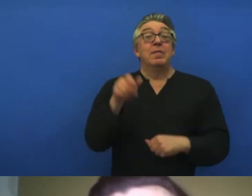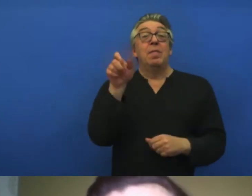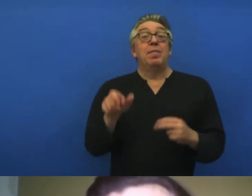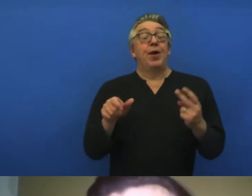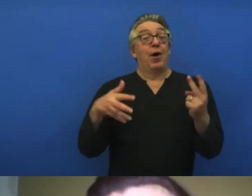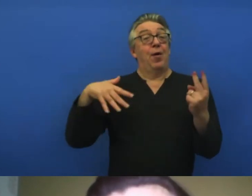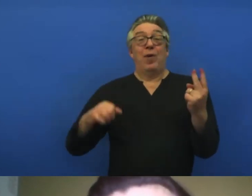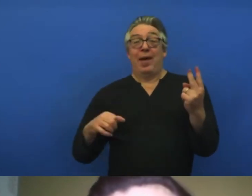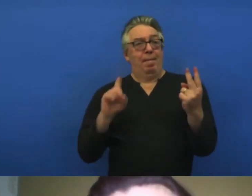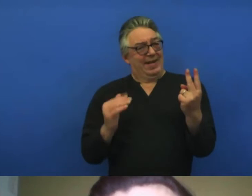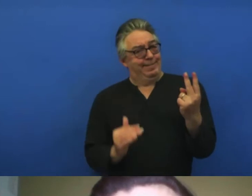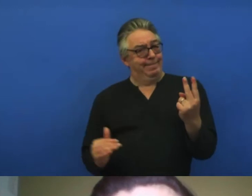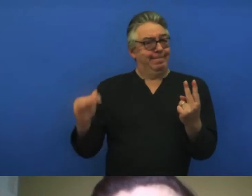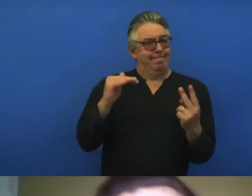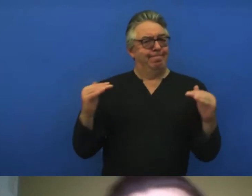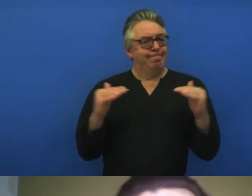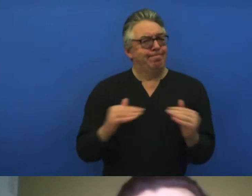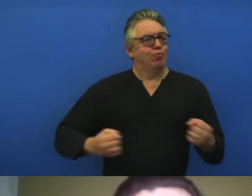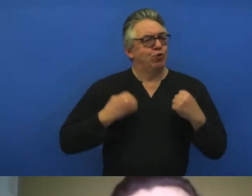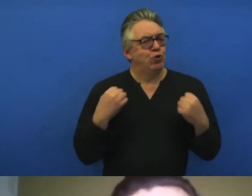security. Thank you.